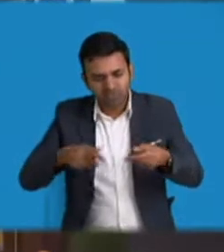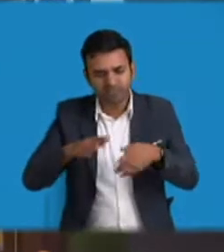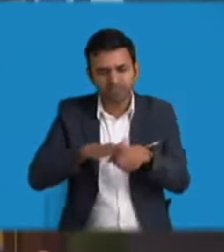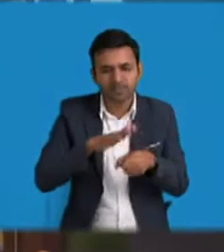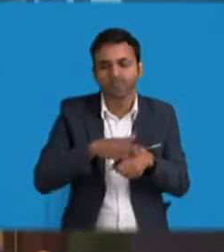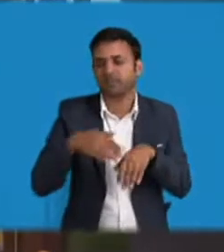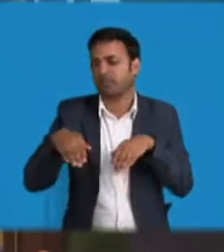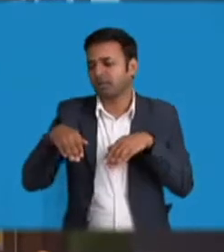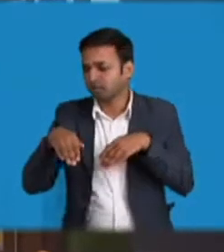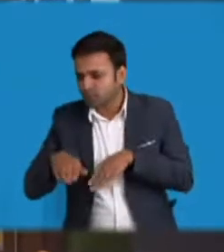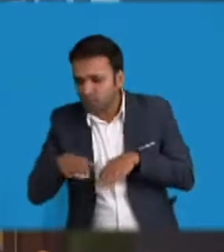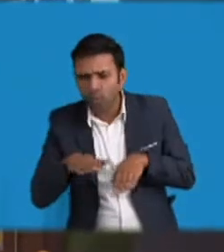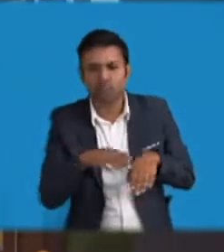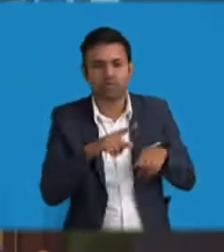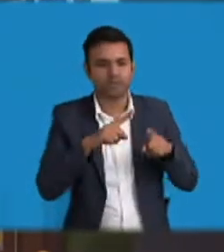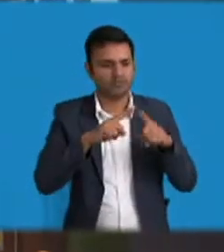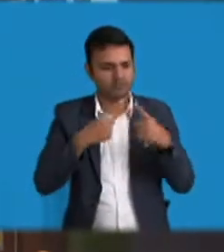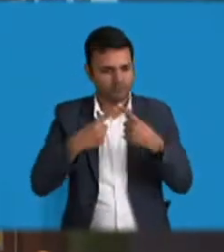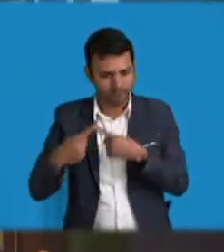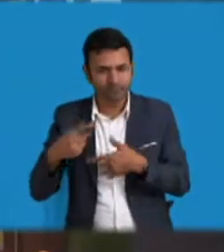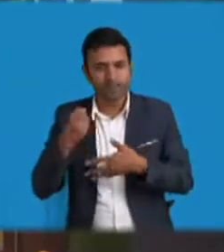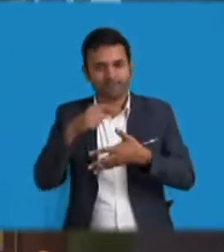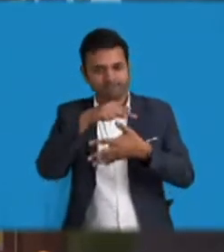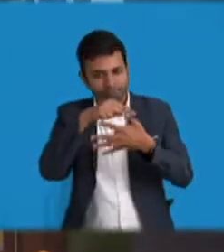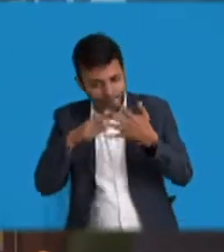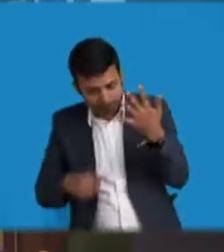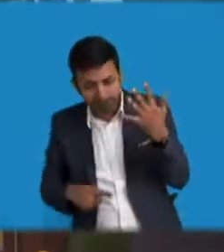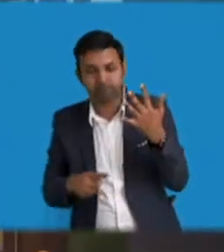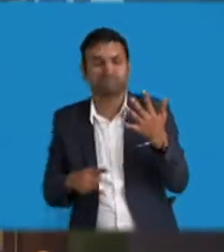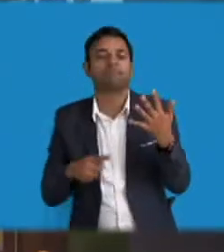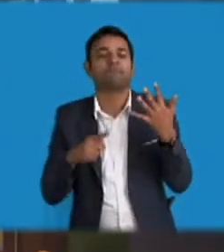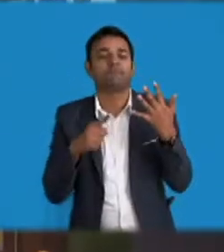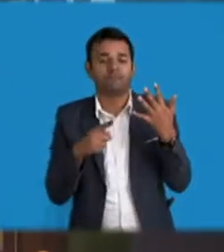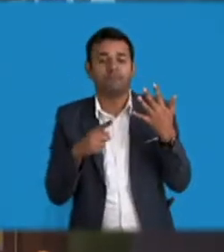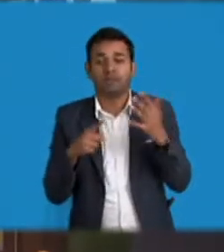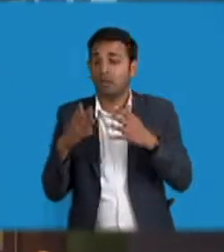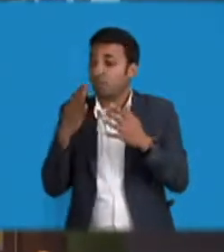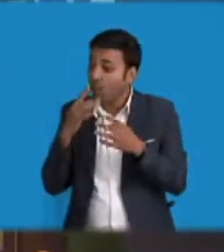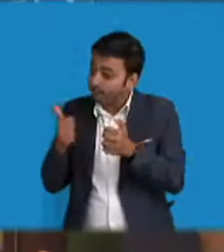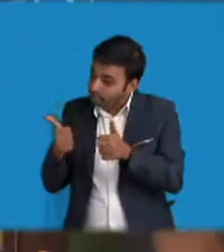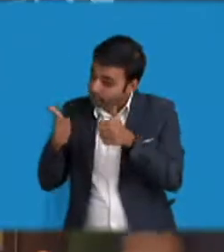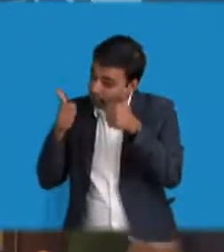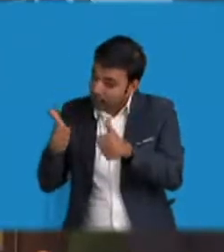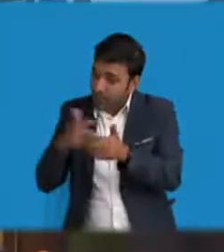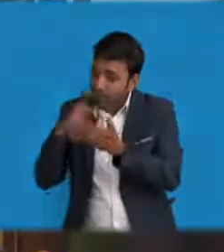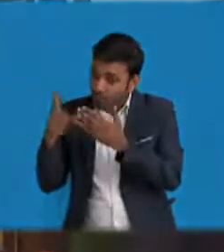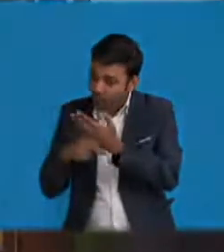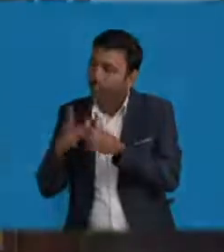All of them, once they finish, quite readily they are able to get into the labour market.